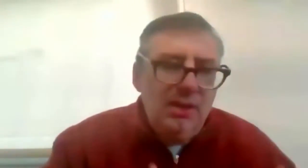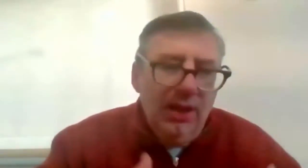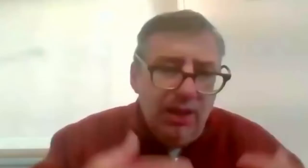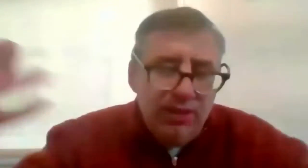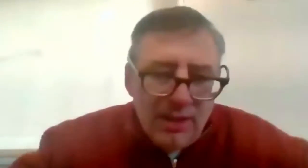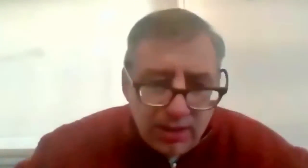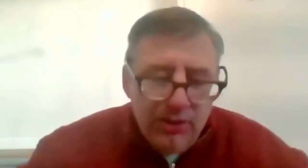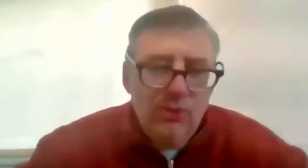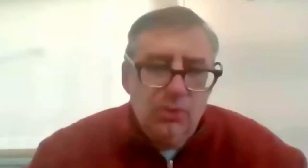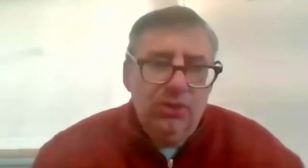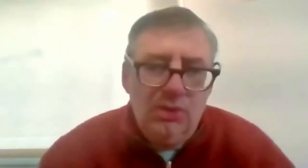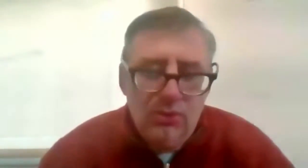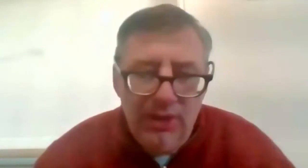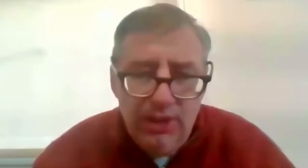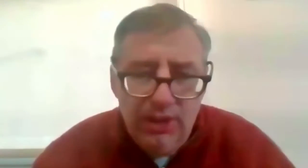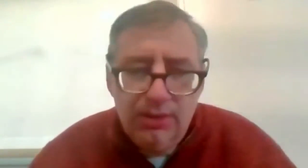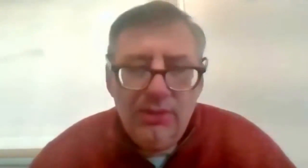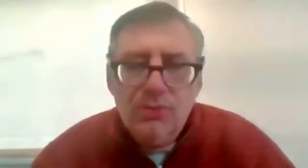fascist